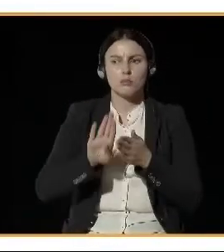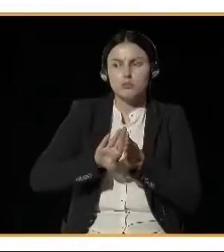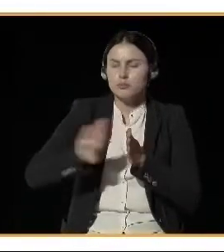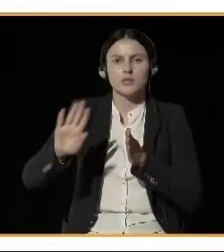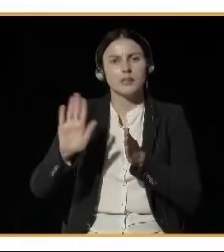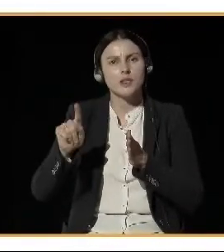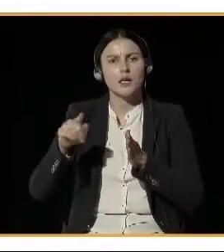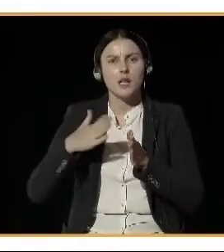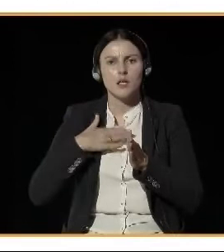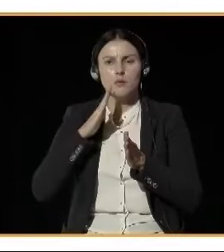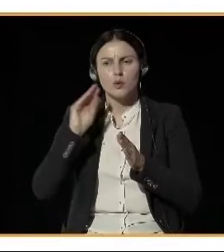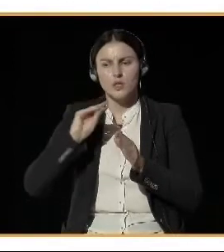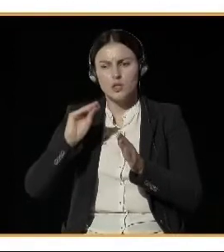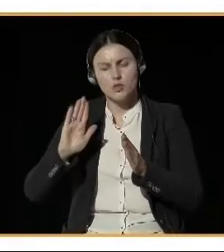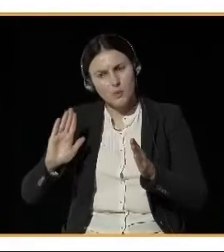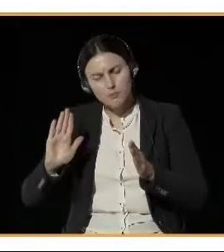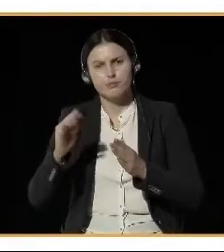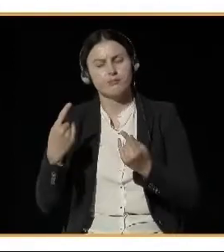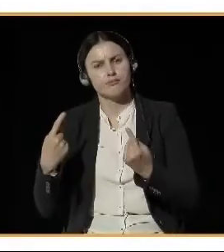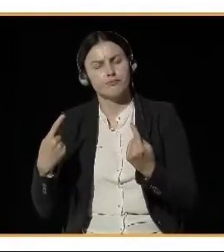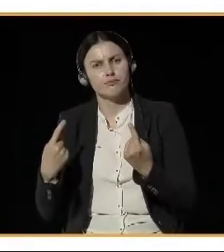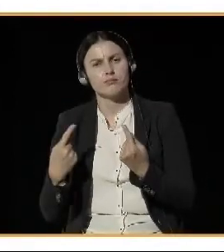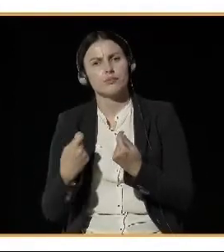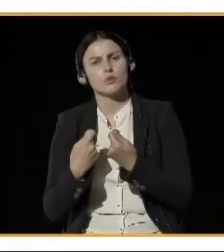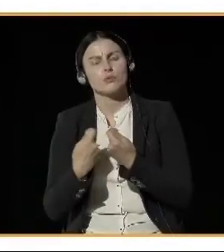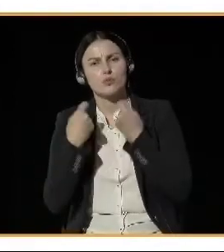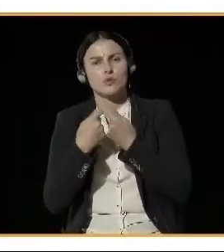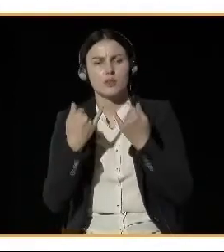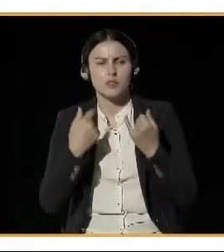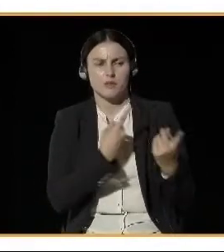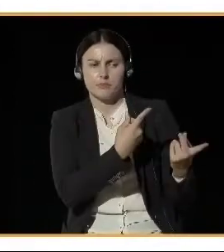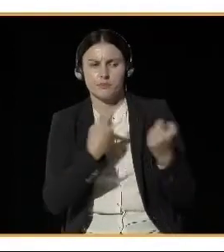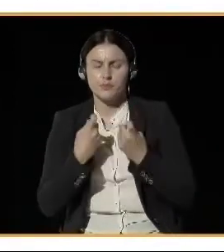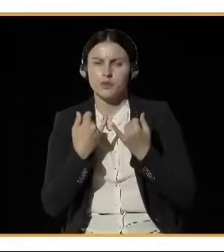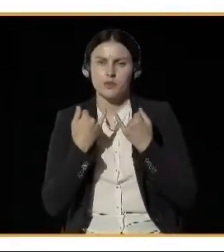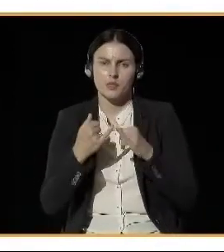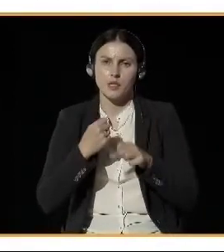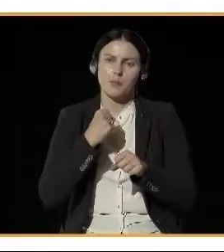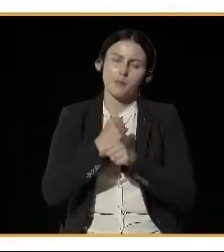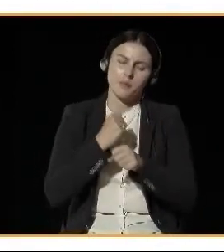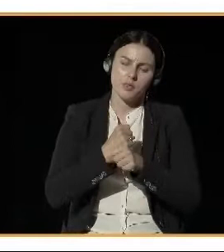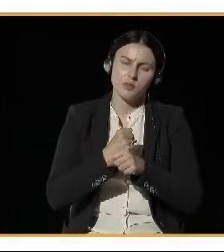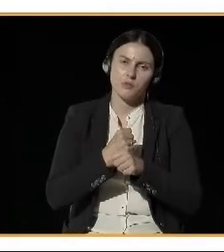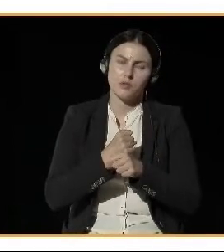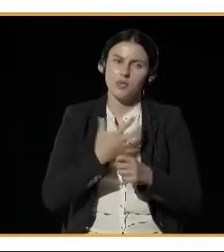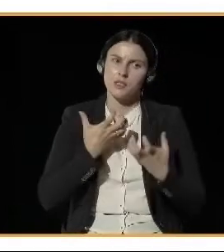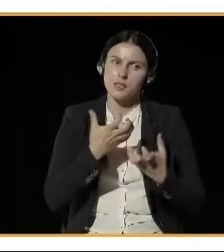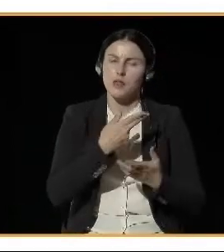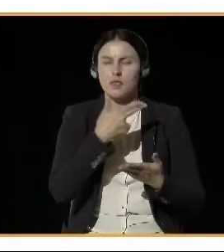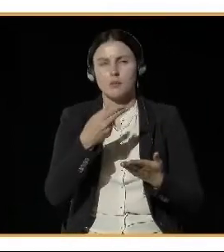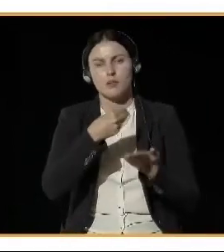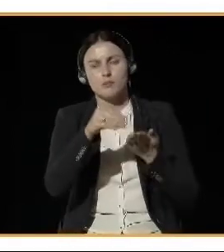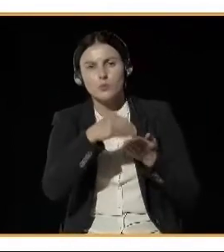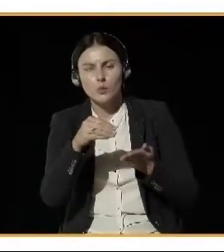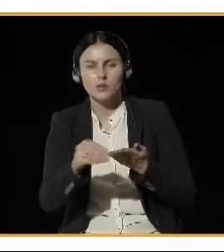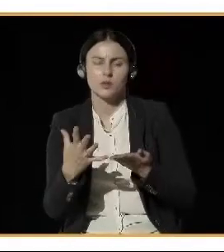as financial incentives or family obligations, and so on and so on. But I'm sure that